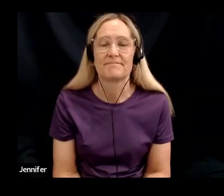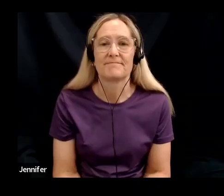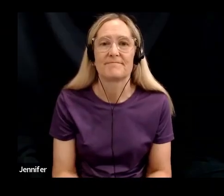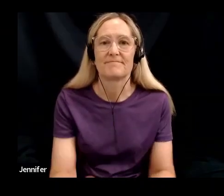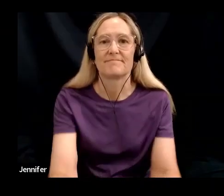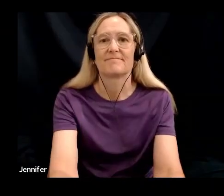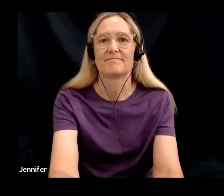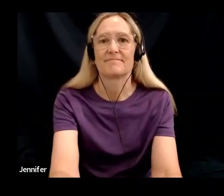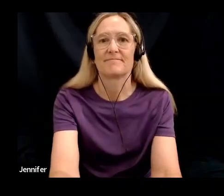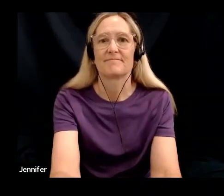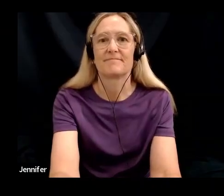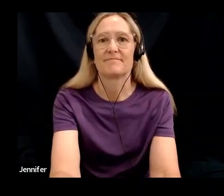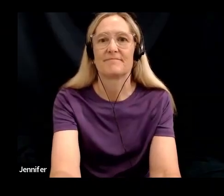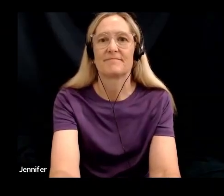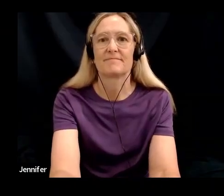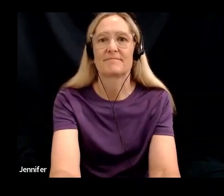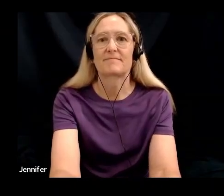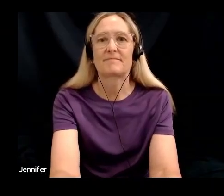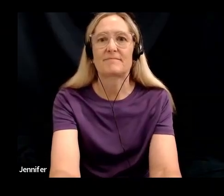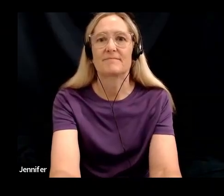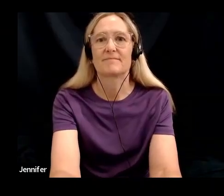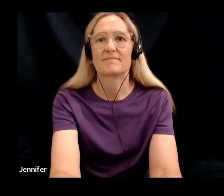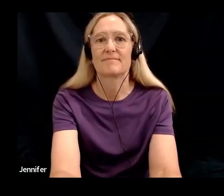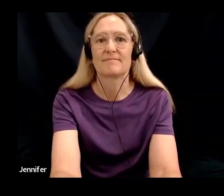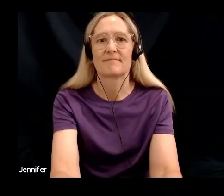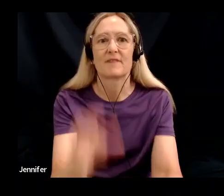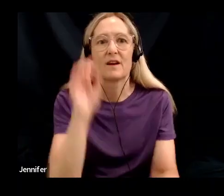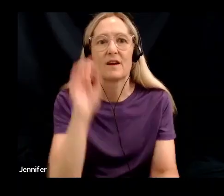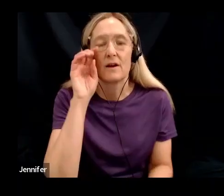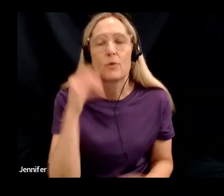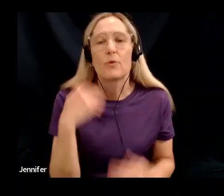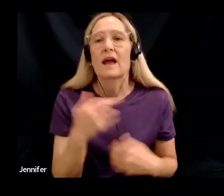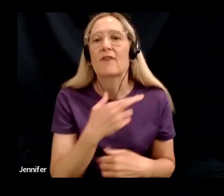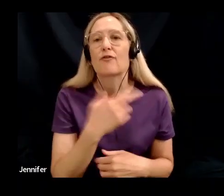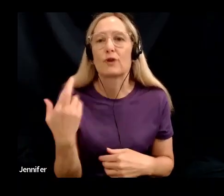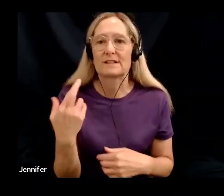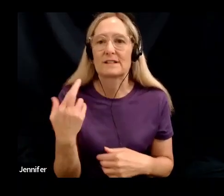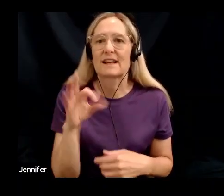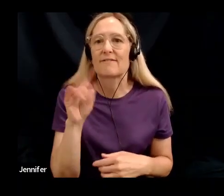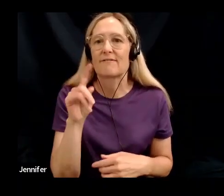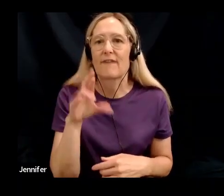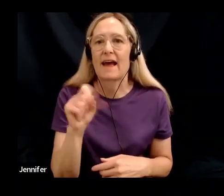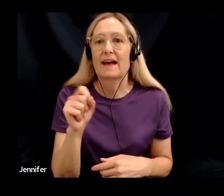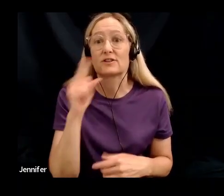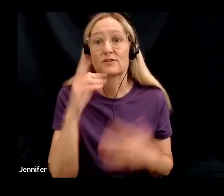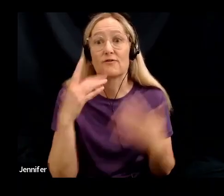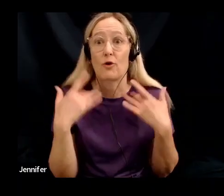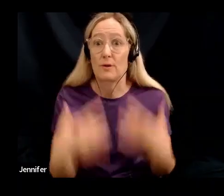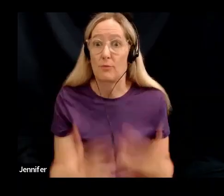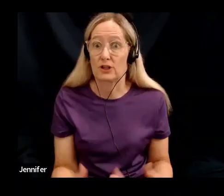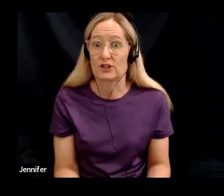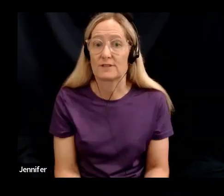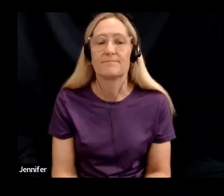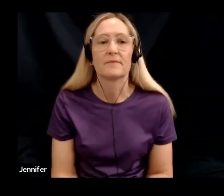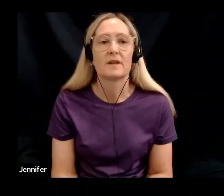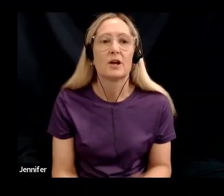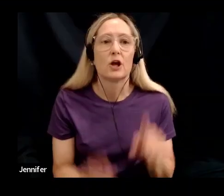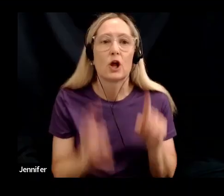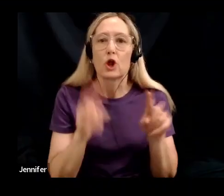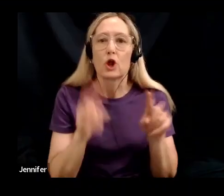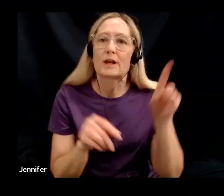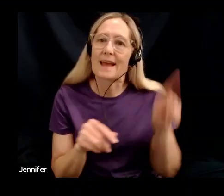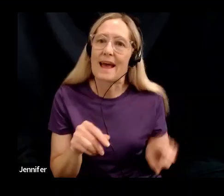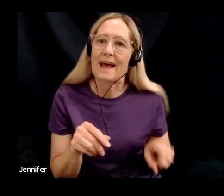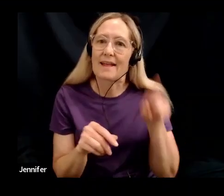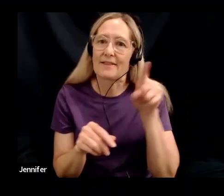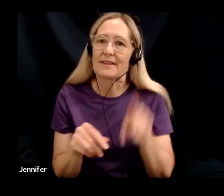All right. So now we have some risk factors for depression. And, looking at these risk